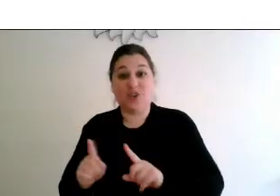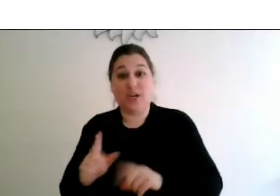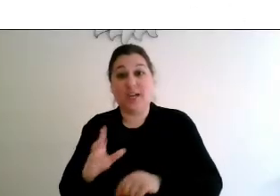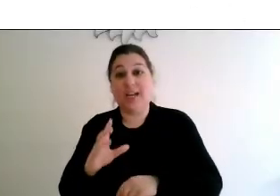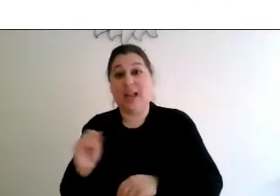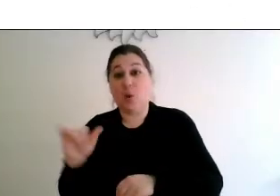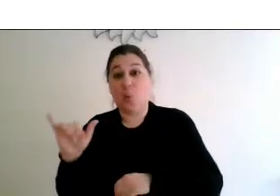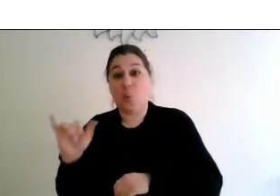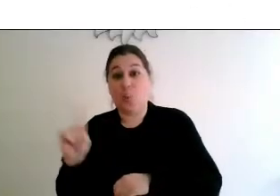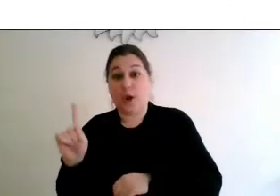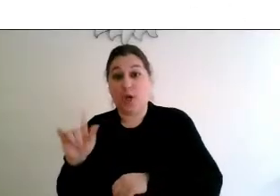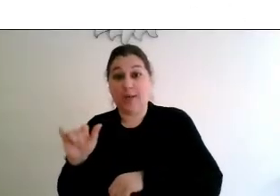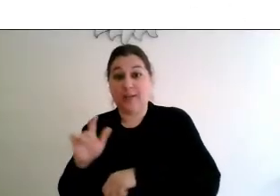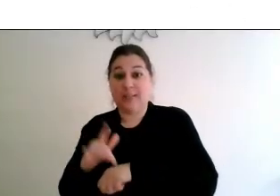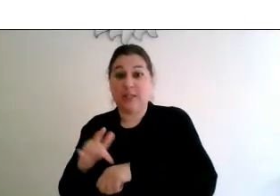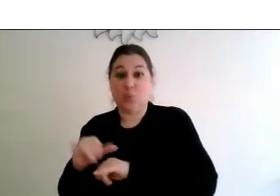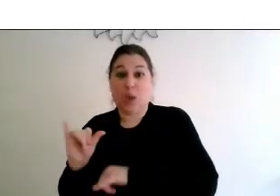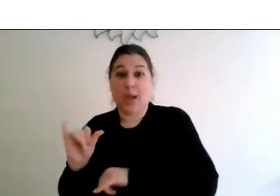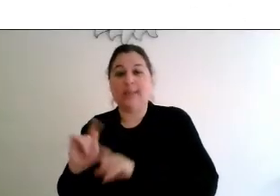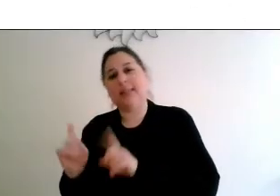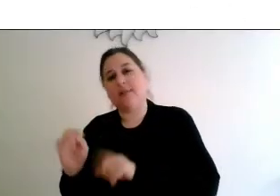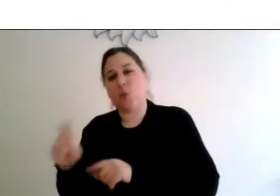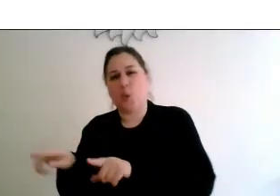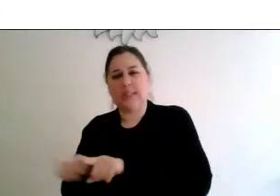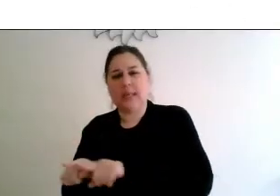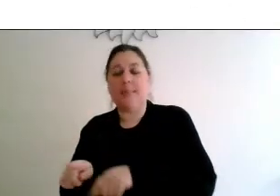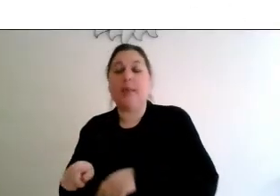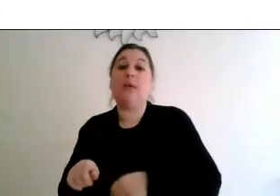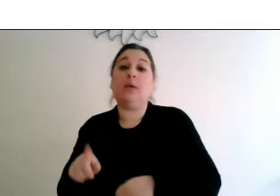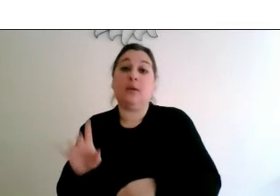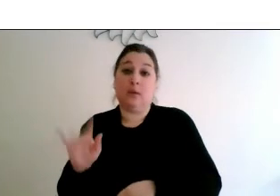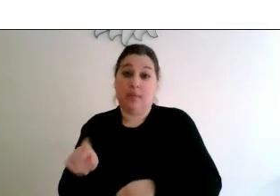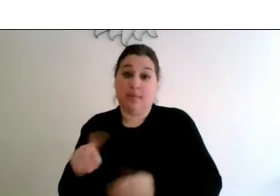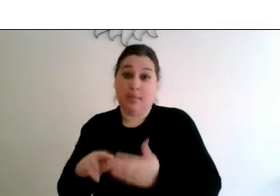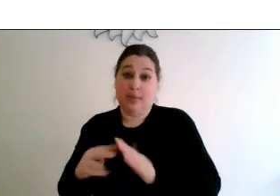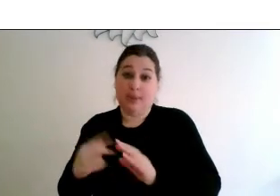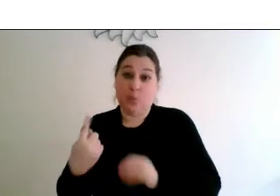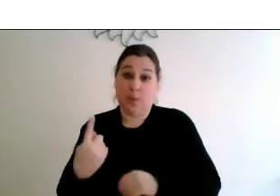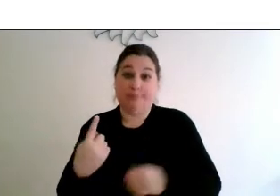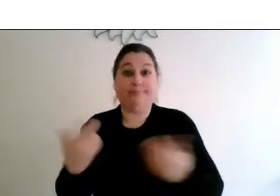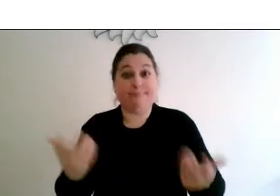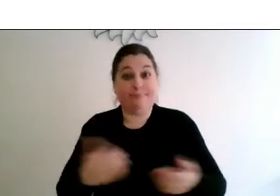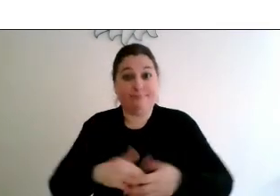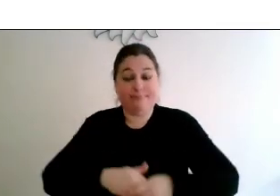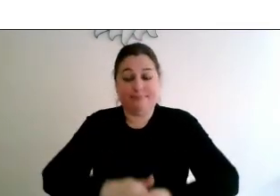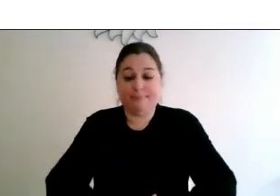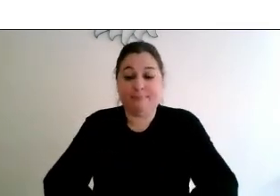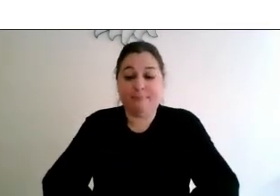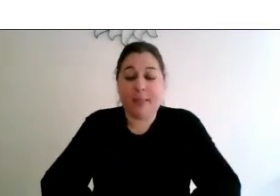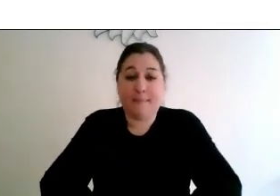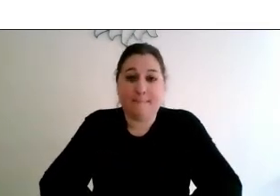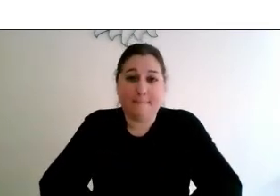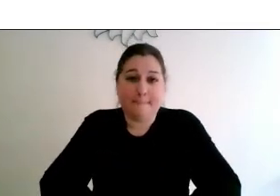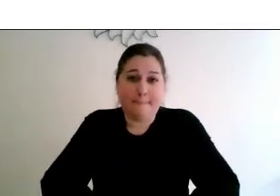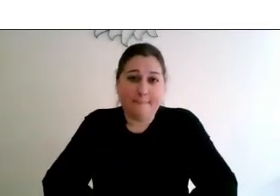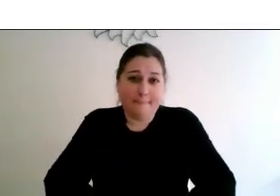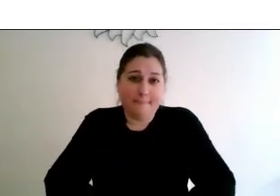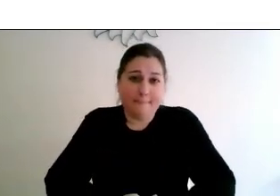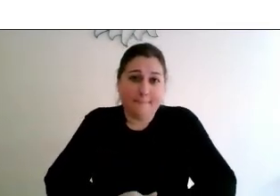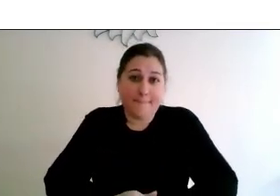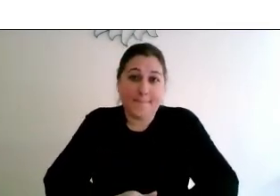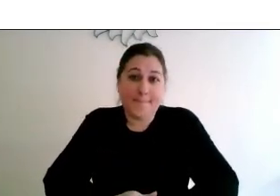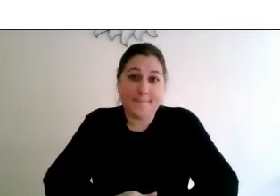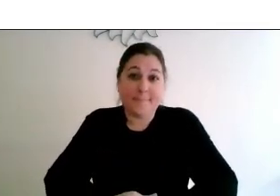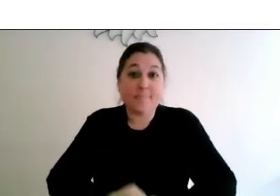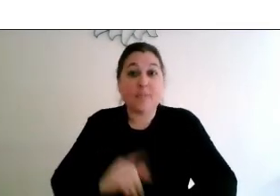Okay, to help you figure out the order of things. You ask yourself these questions when you are doing these problems. Do